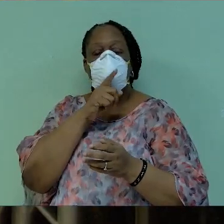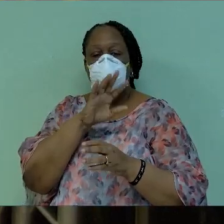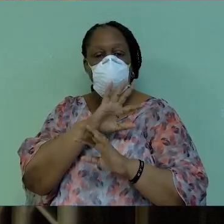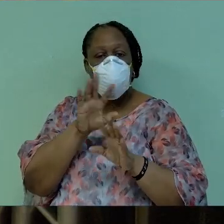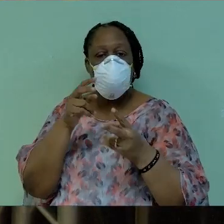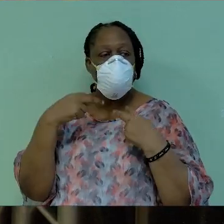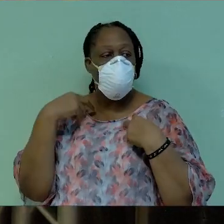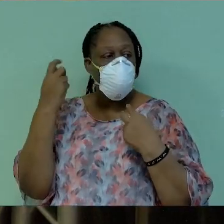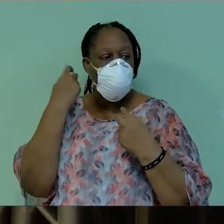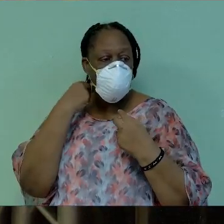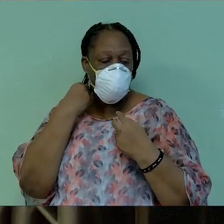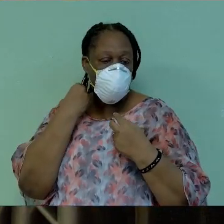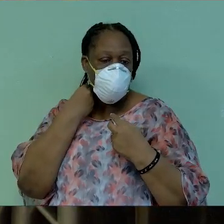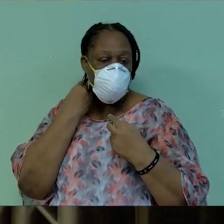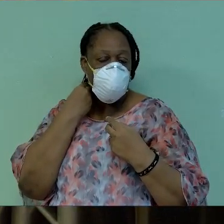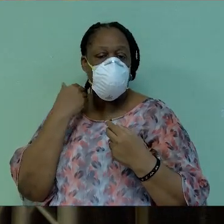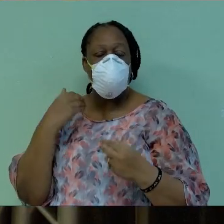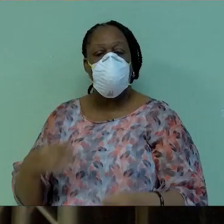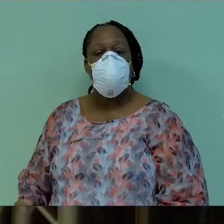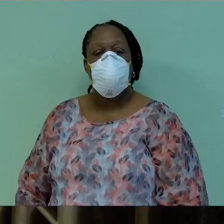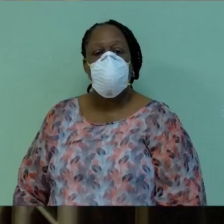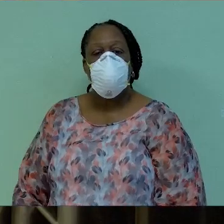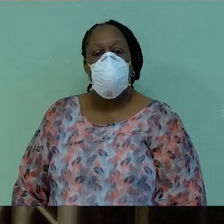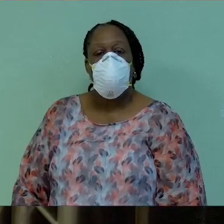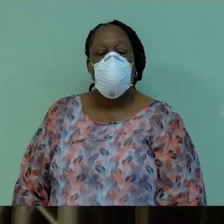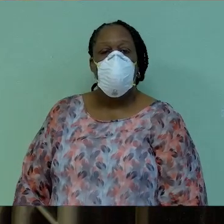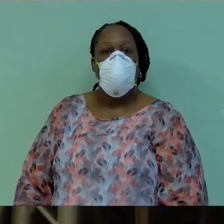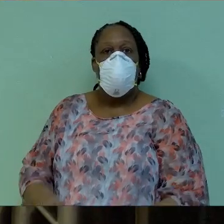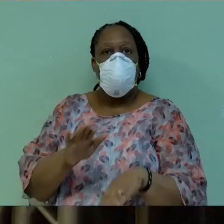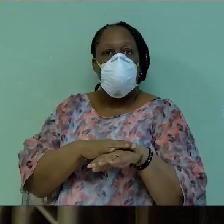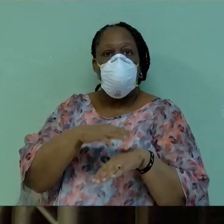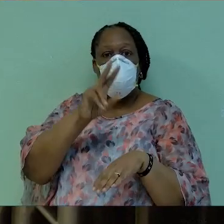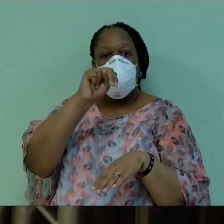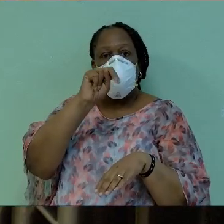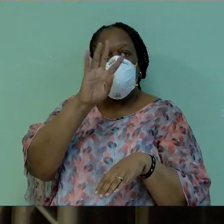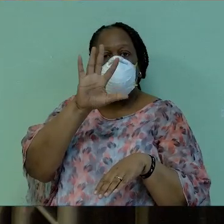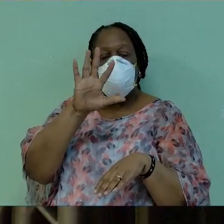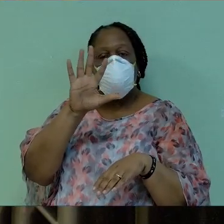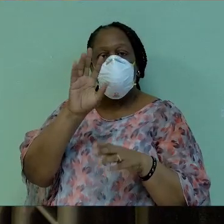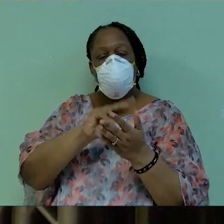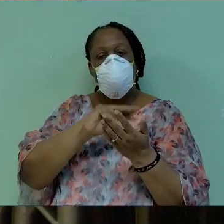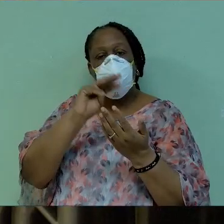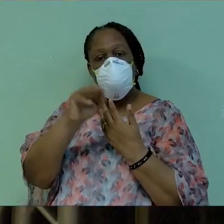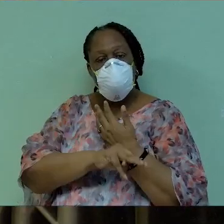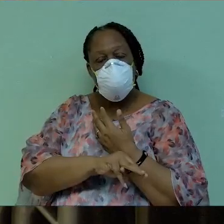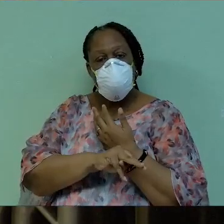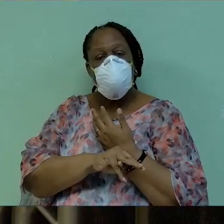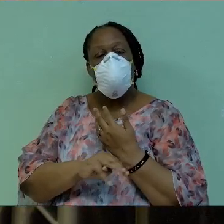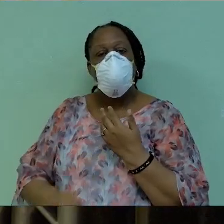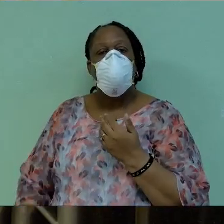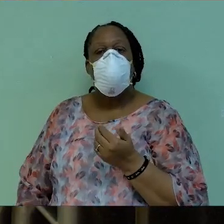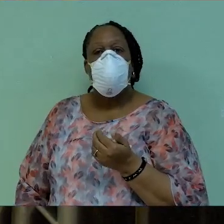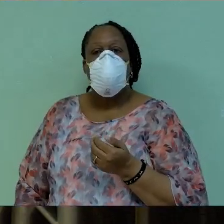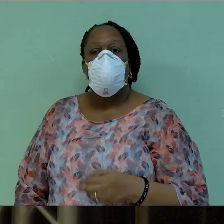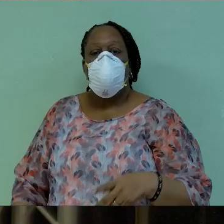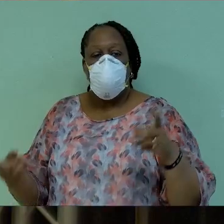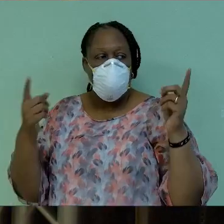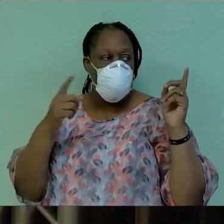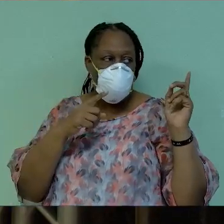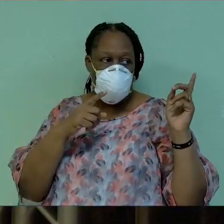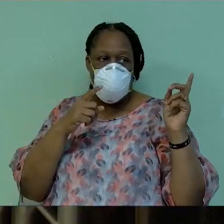Prison. On the 25th of March, I would have participated in a video conference with all the heads